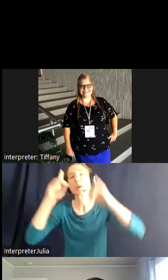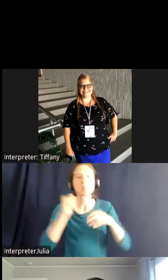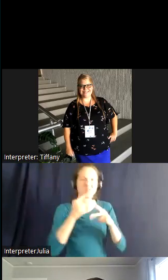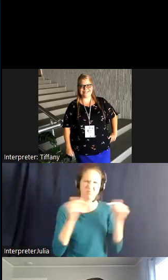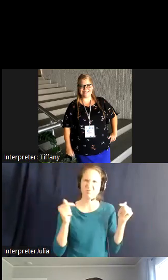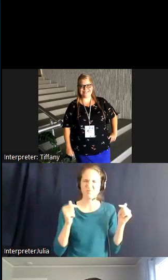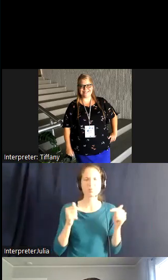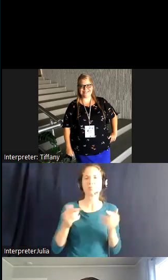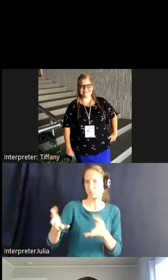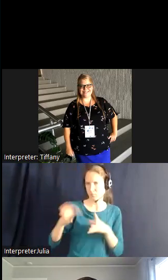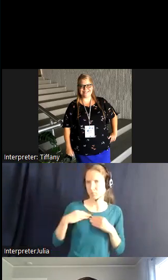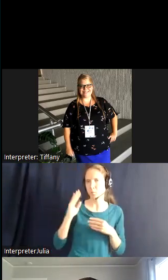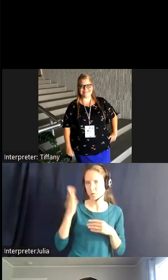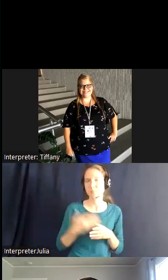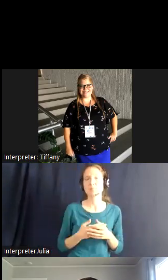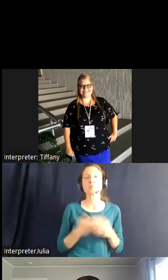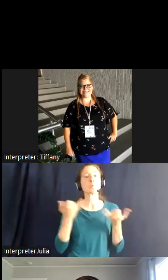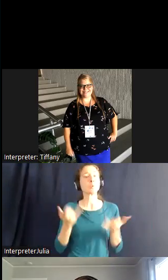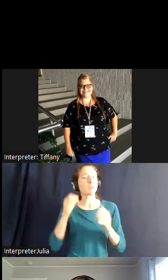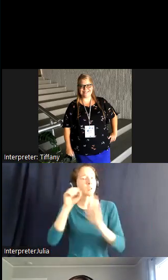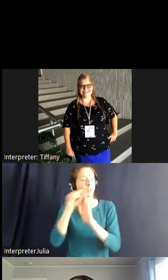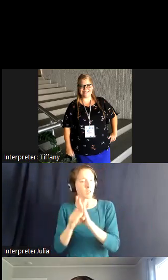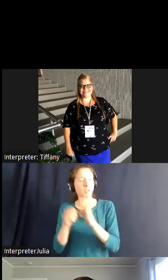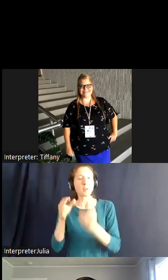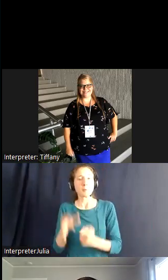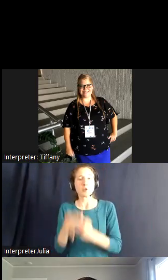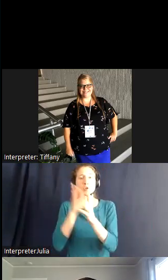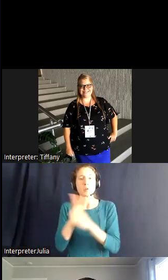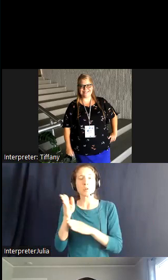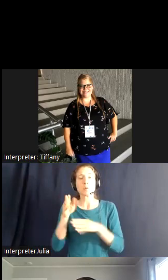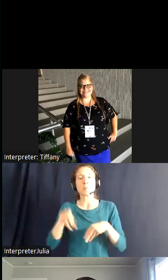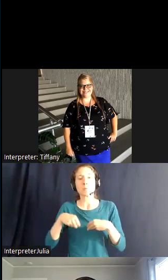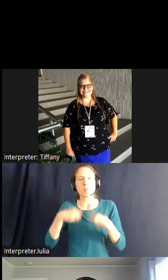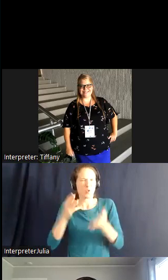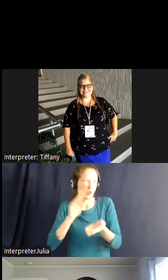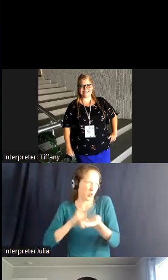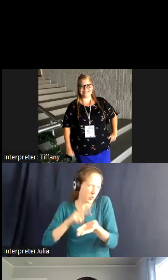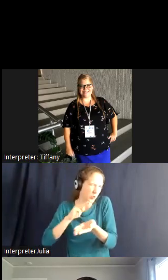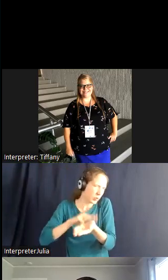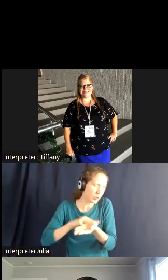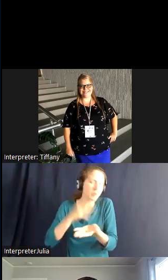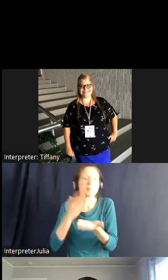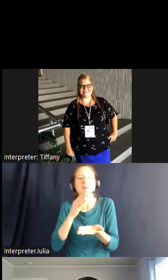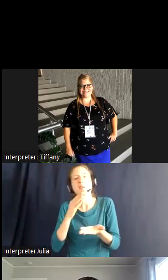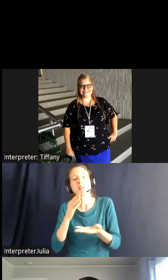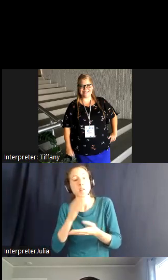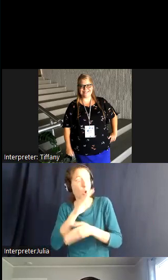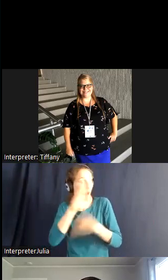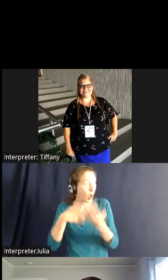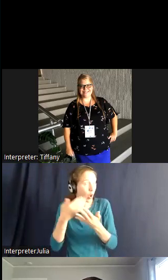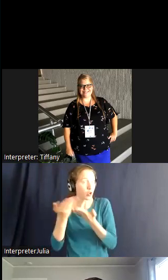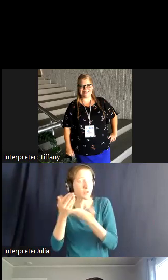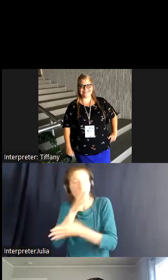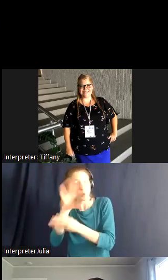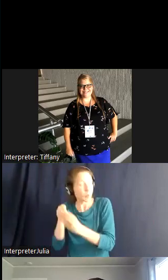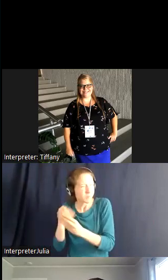Additionally, right now, current state specialty providers that may not provide the full range of services and aren't fully incorporated into the safety net